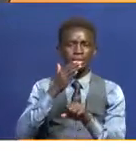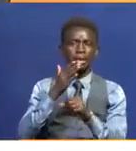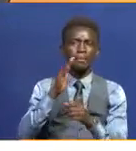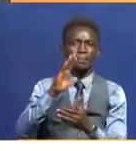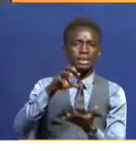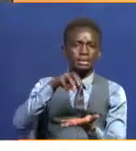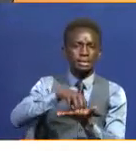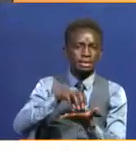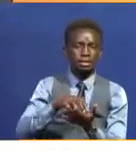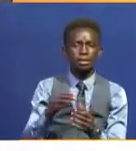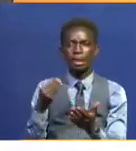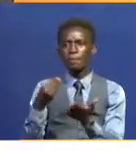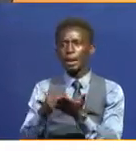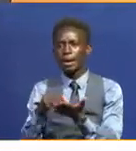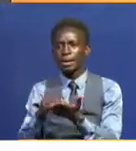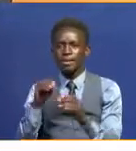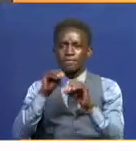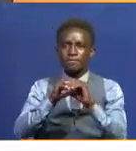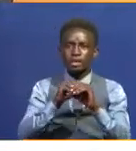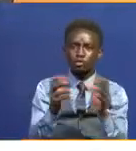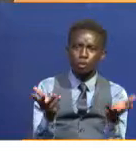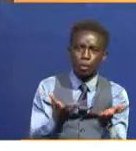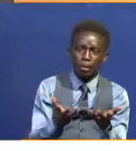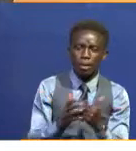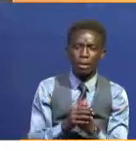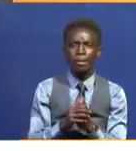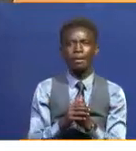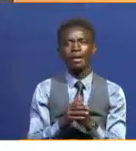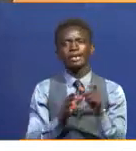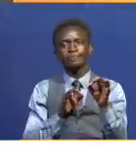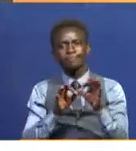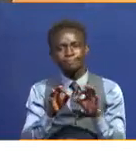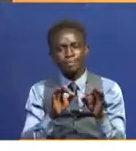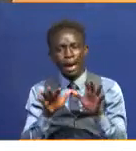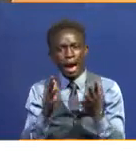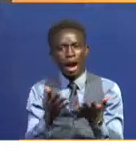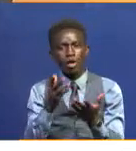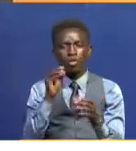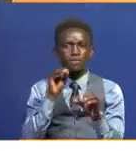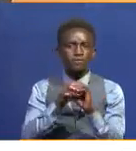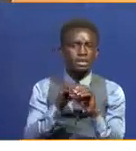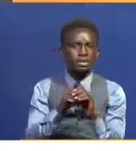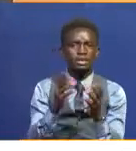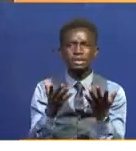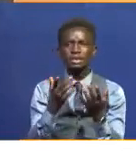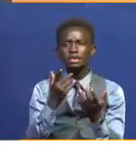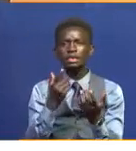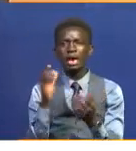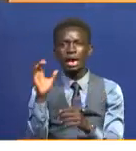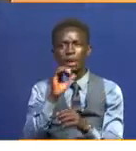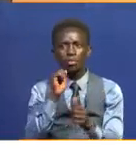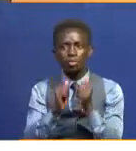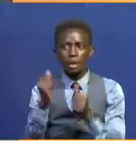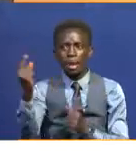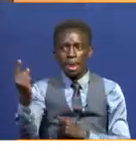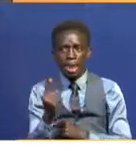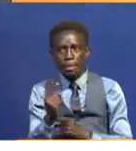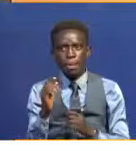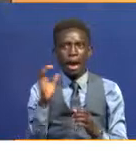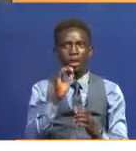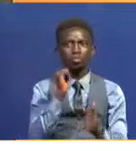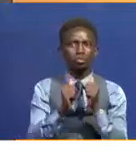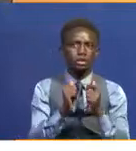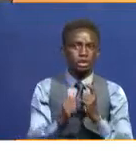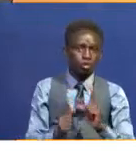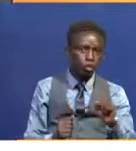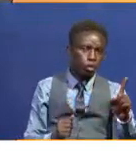are invested, and on how, where you've invested, how is it performing, which clients have come, which clients have gone. So there's a lot of